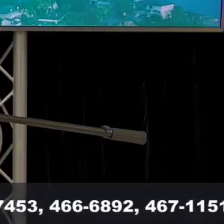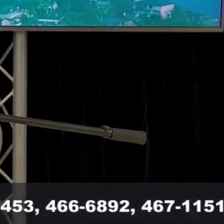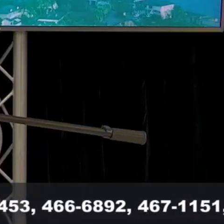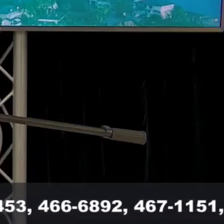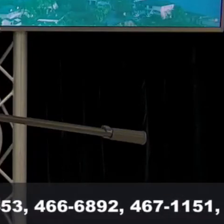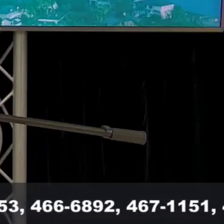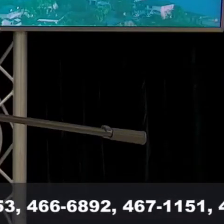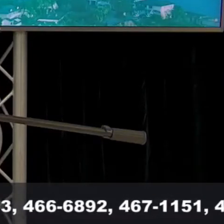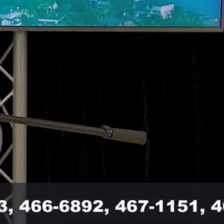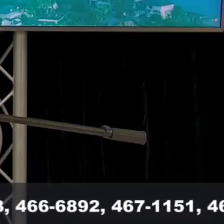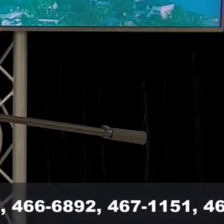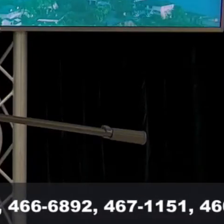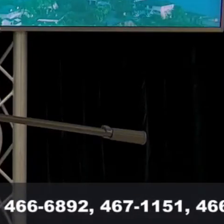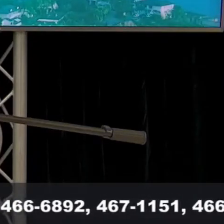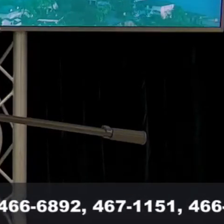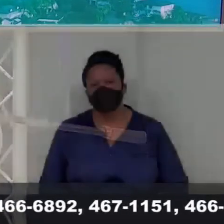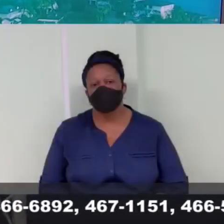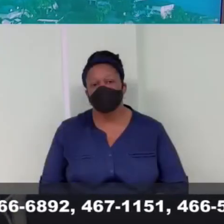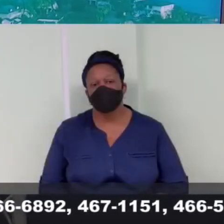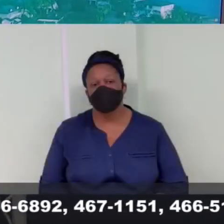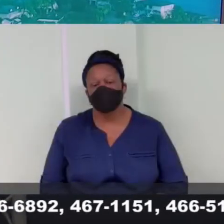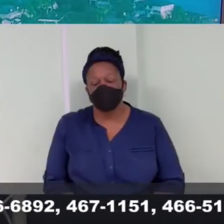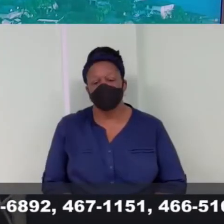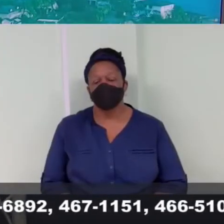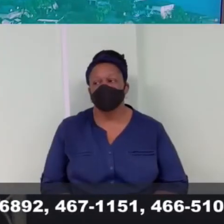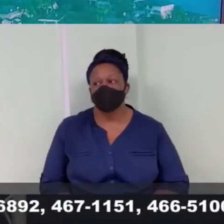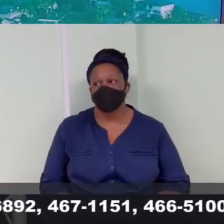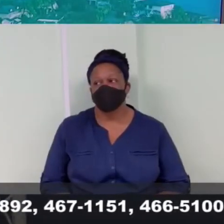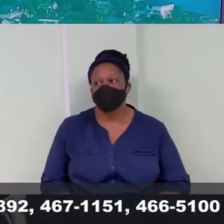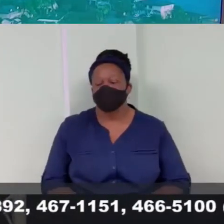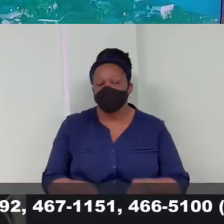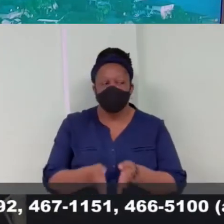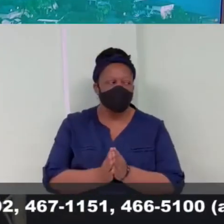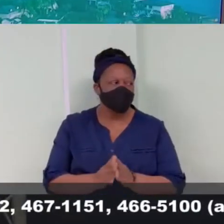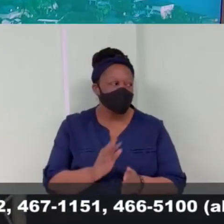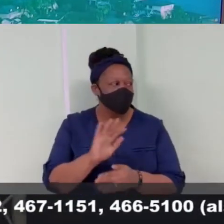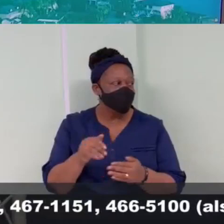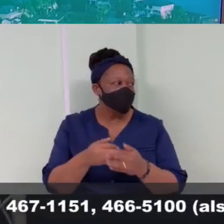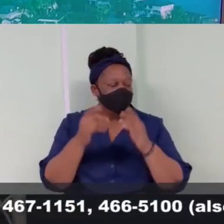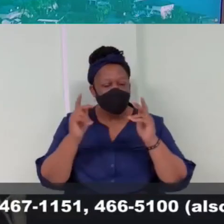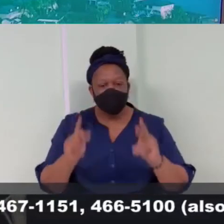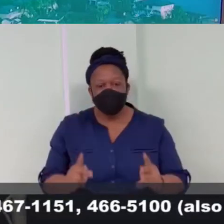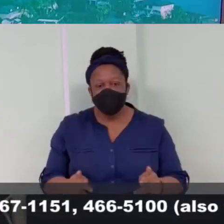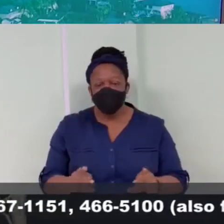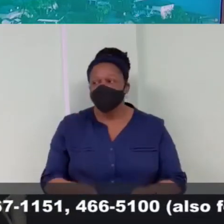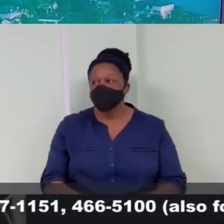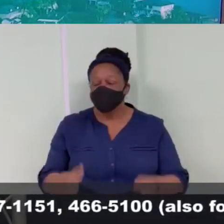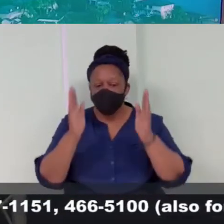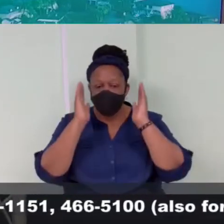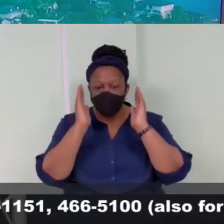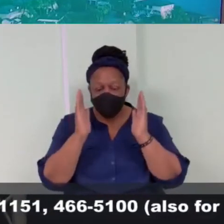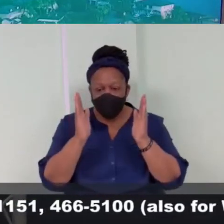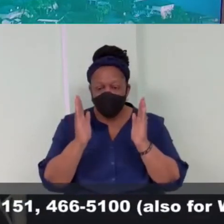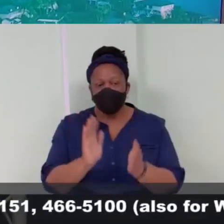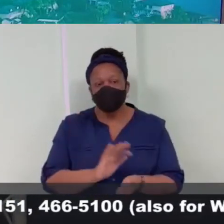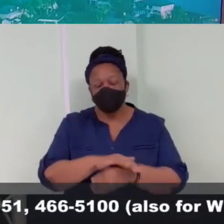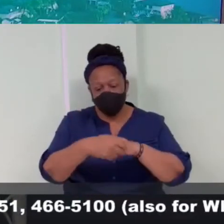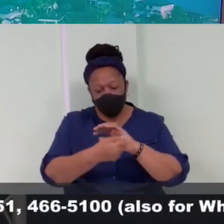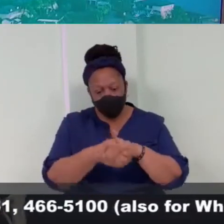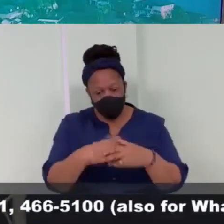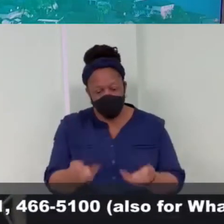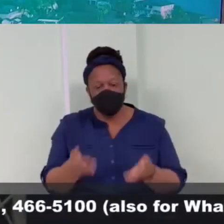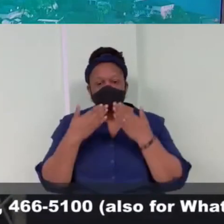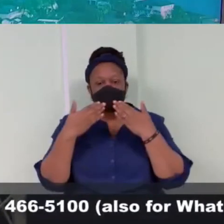all frontline workers to continue their diligence in terms of adhering to the protocols